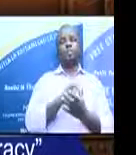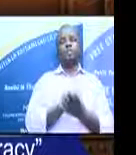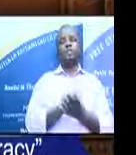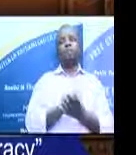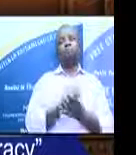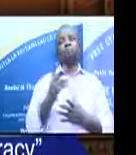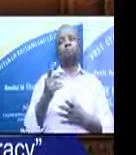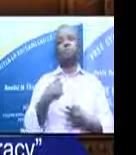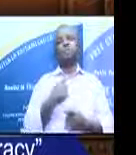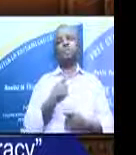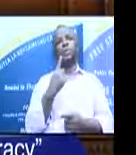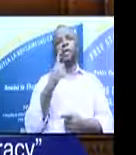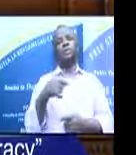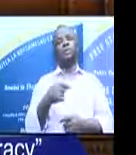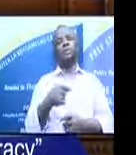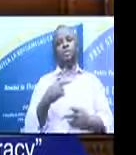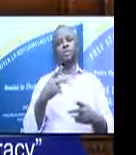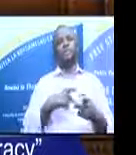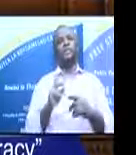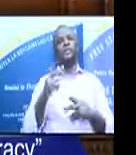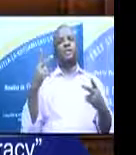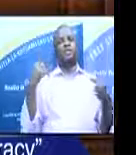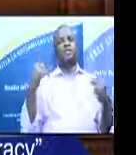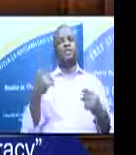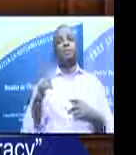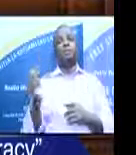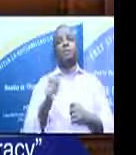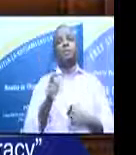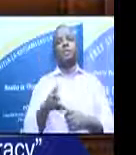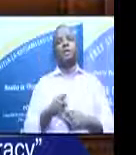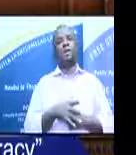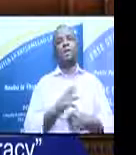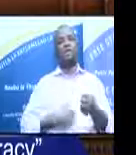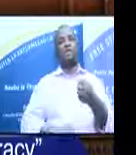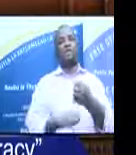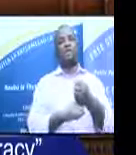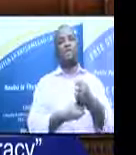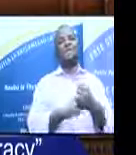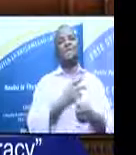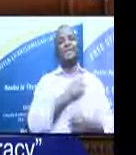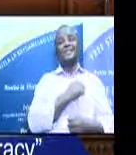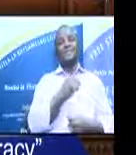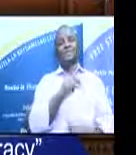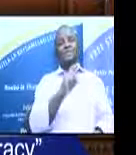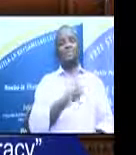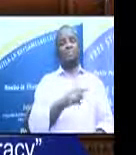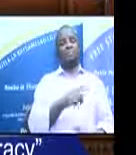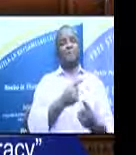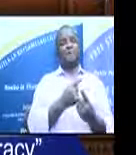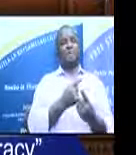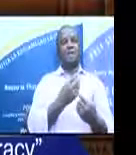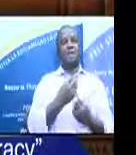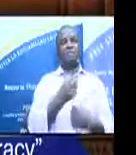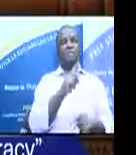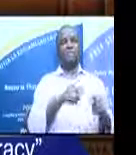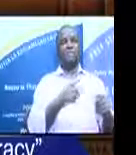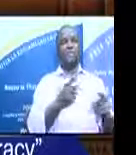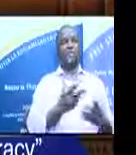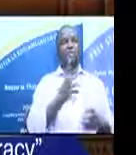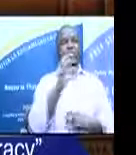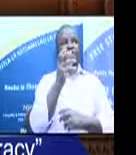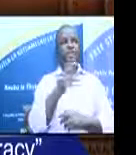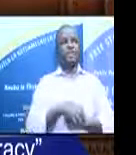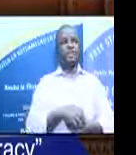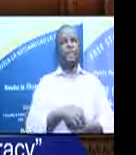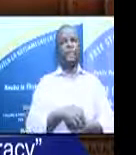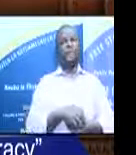than 1,000 professional nurses would be employed to support the understaffed health facilities in the Free State.